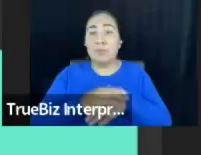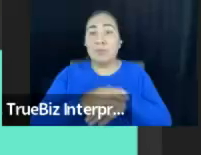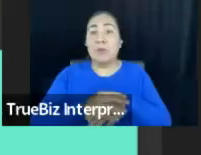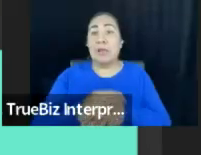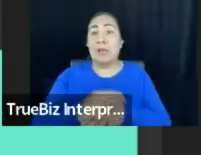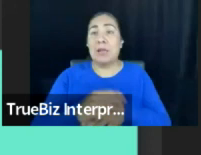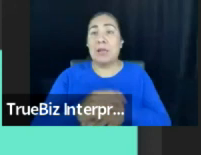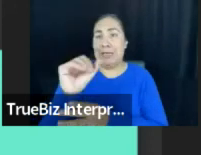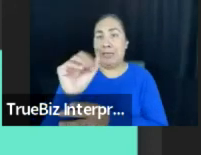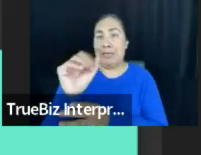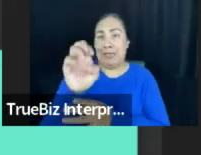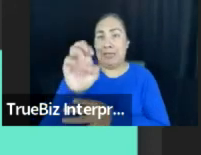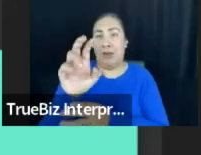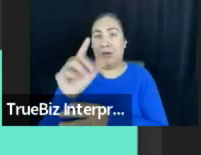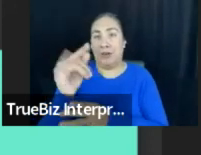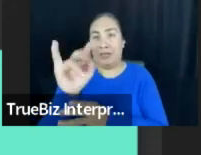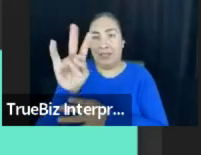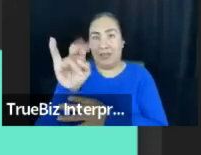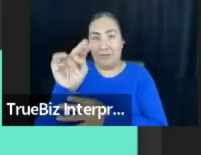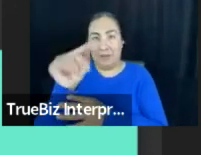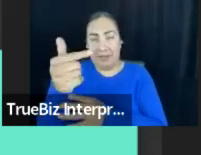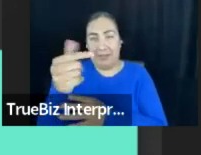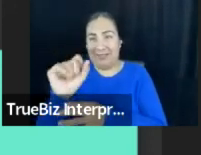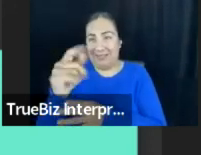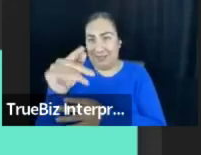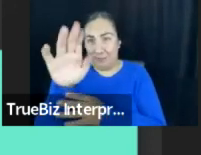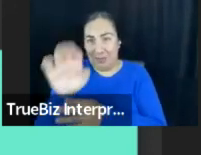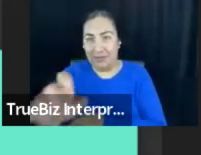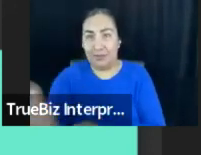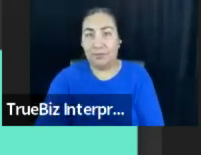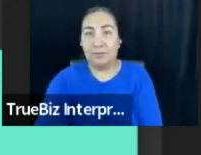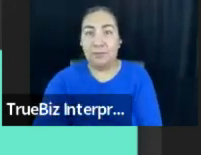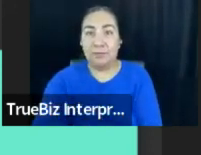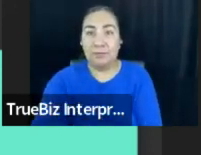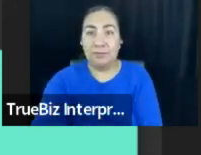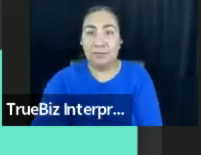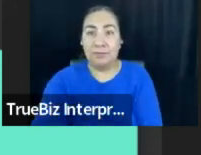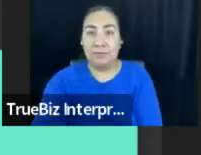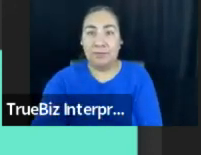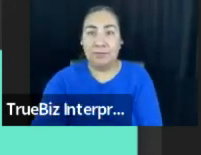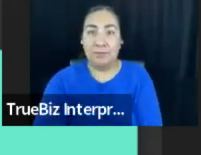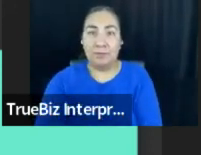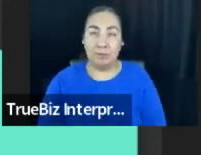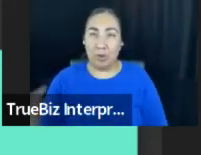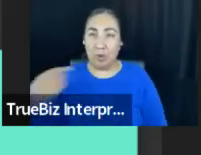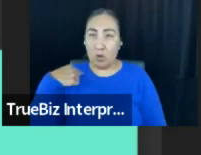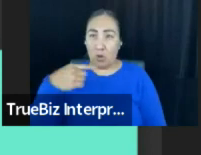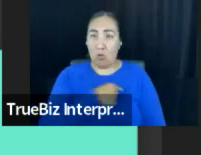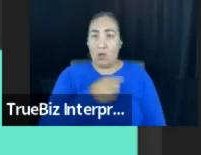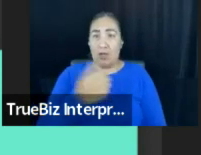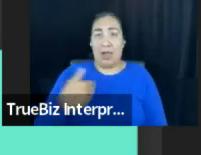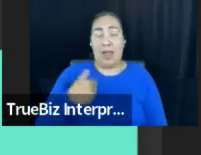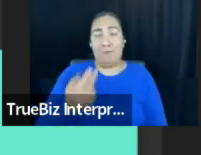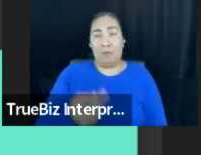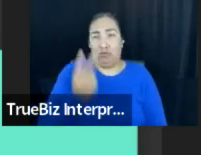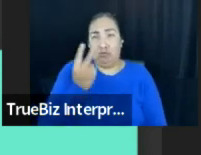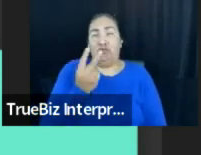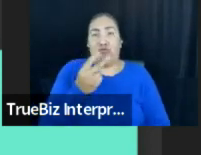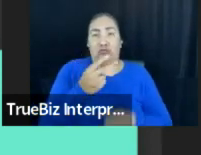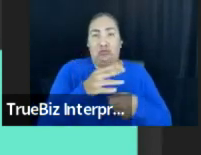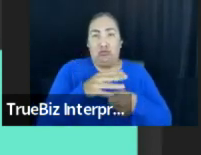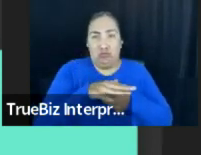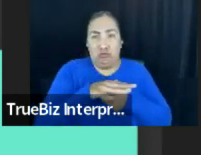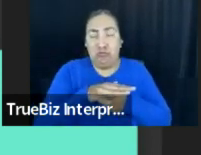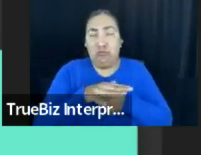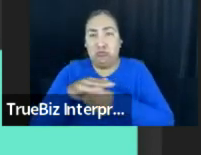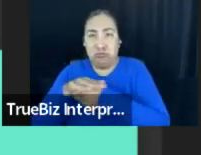we already have lactation rooms at the public. We have two spaces, so we have one for each space. And